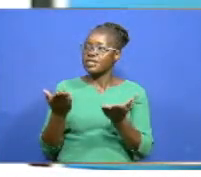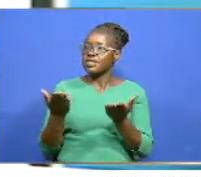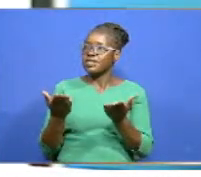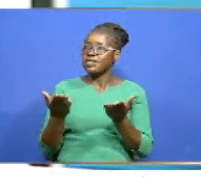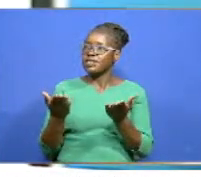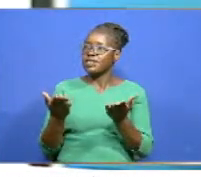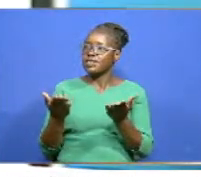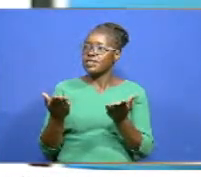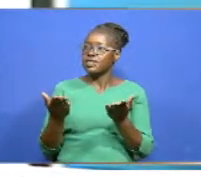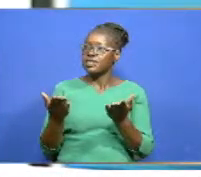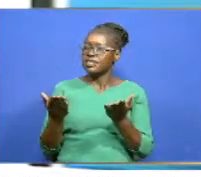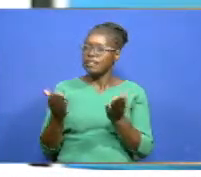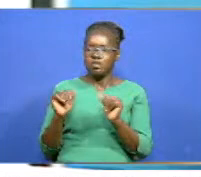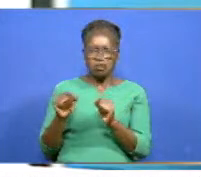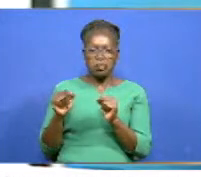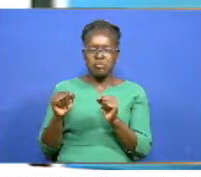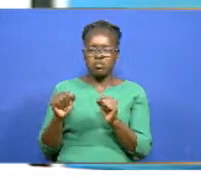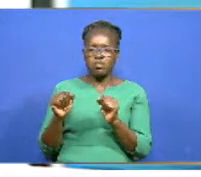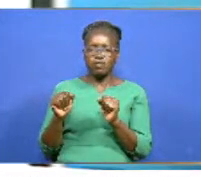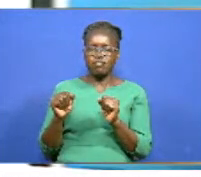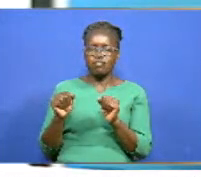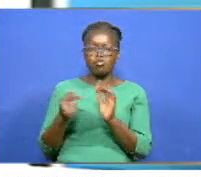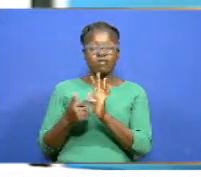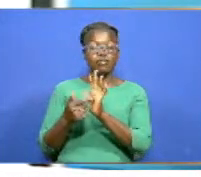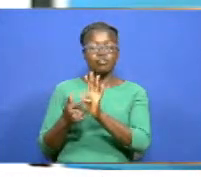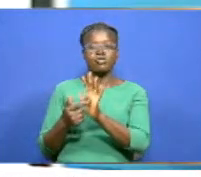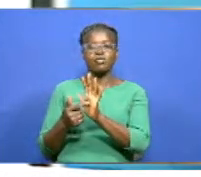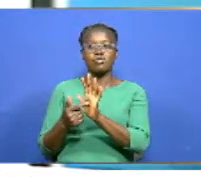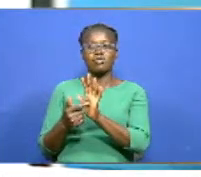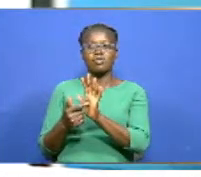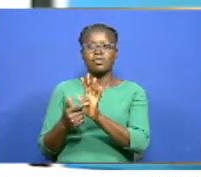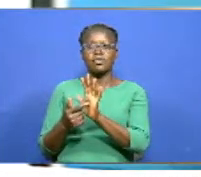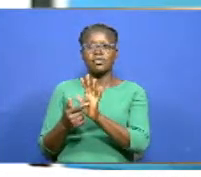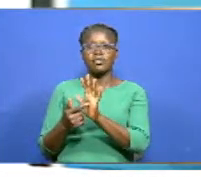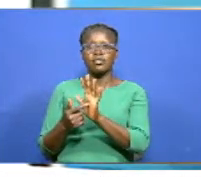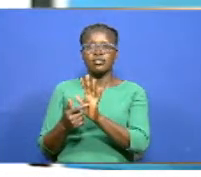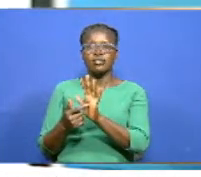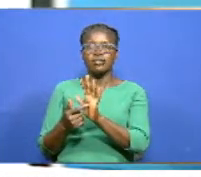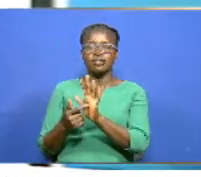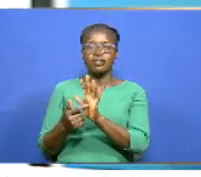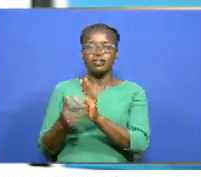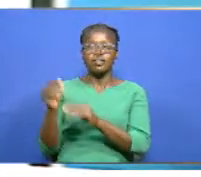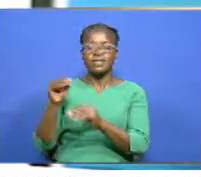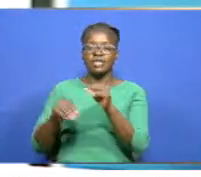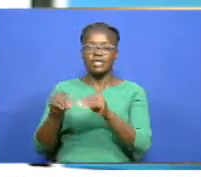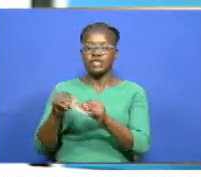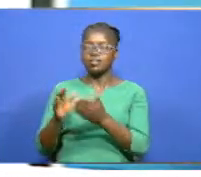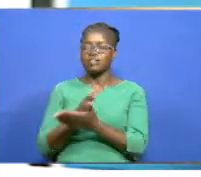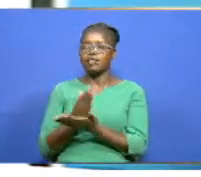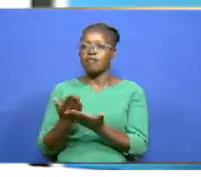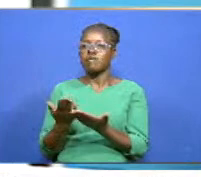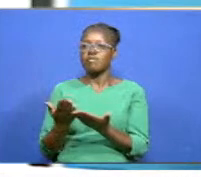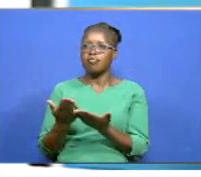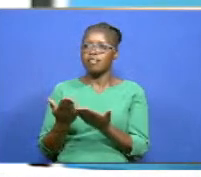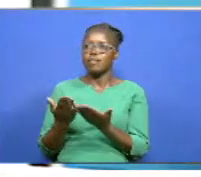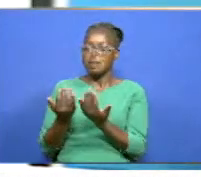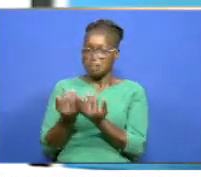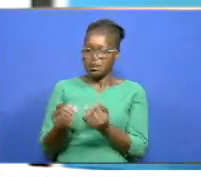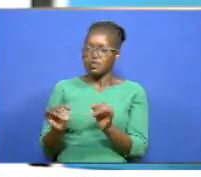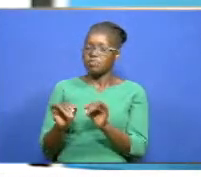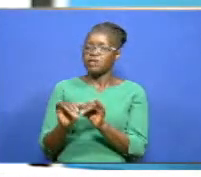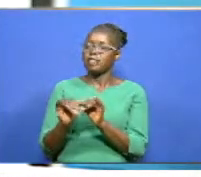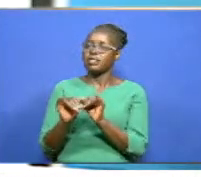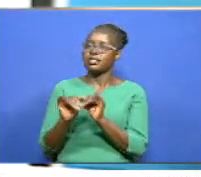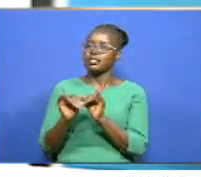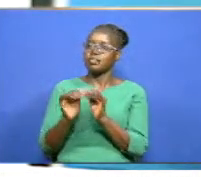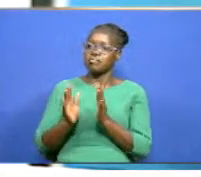likely to bring into play in terms of the election. Some of these other independent candidates are